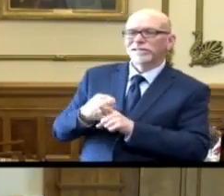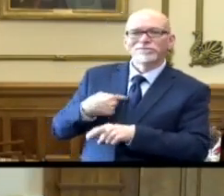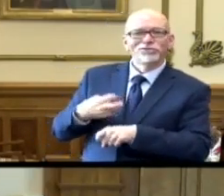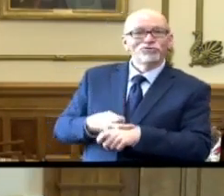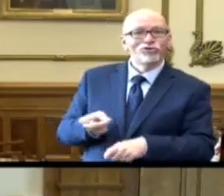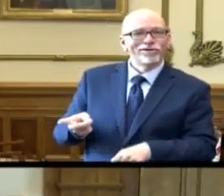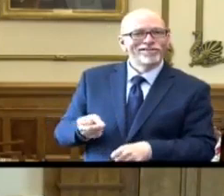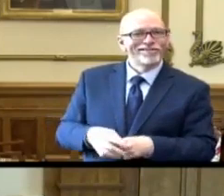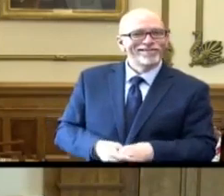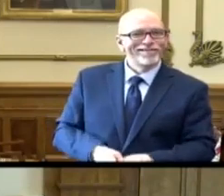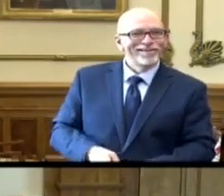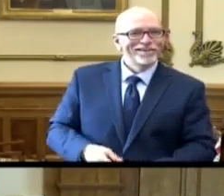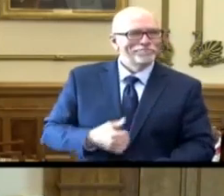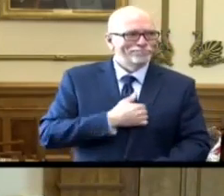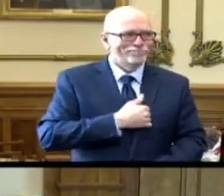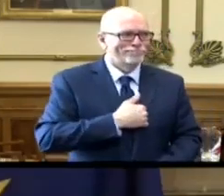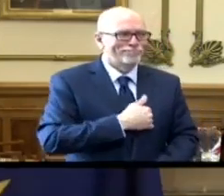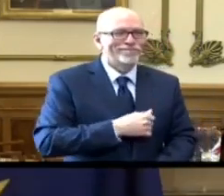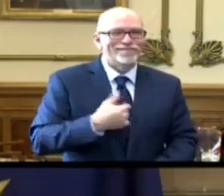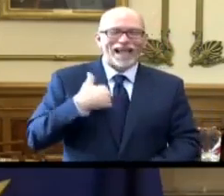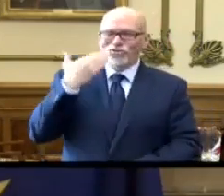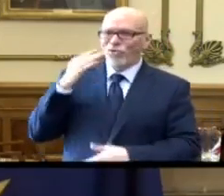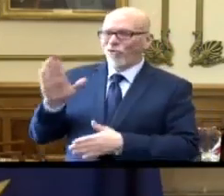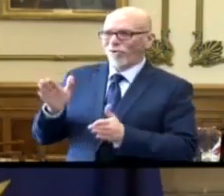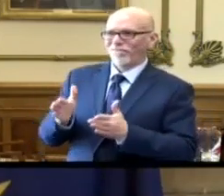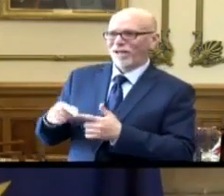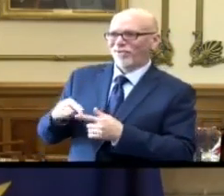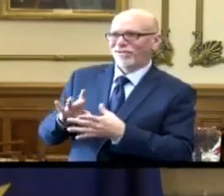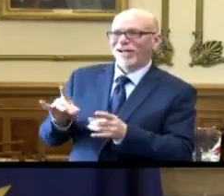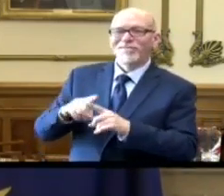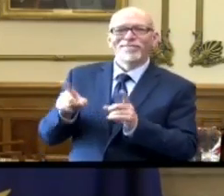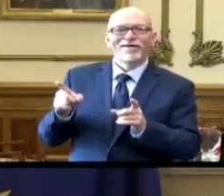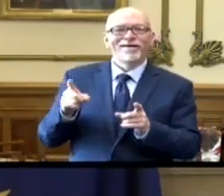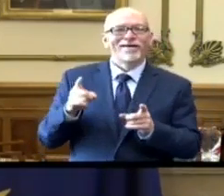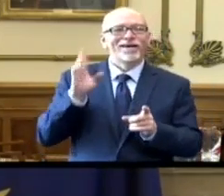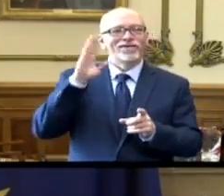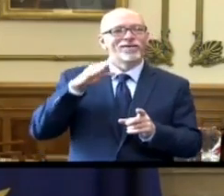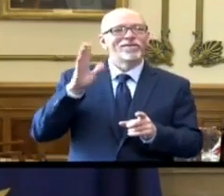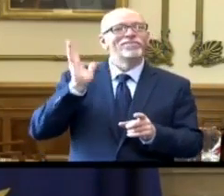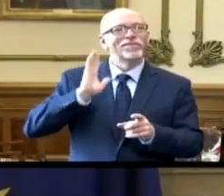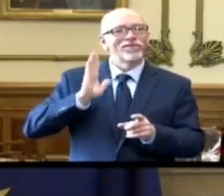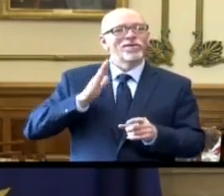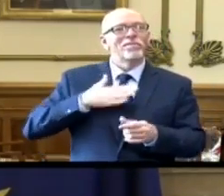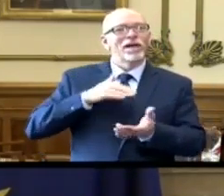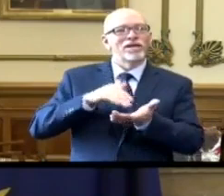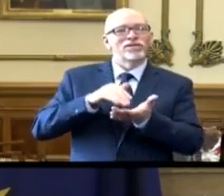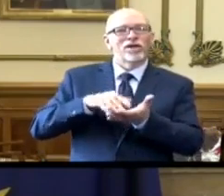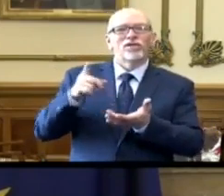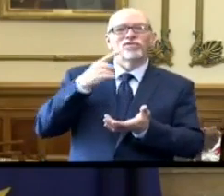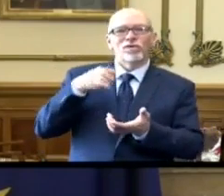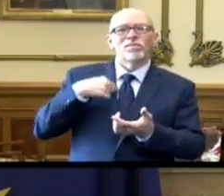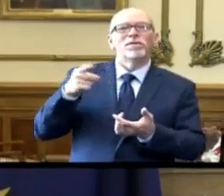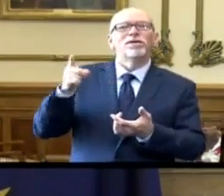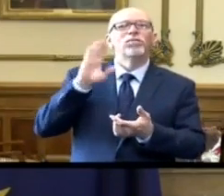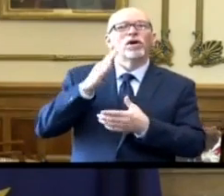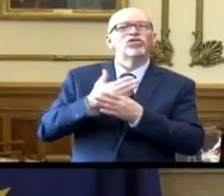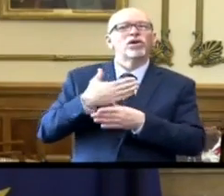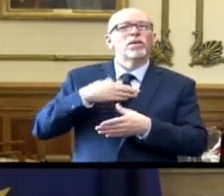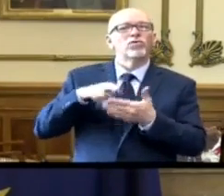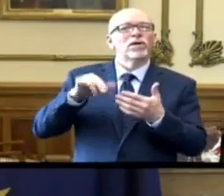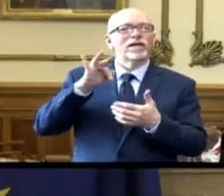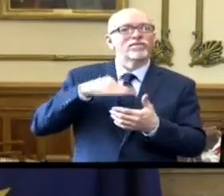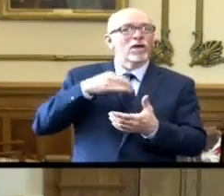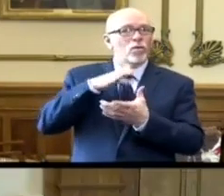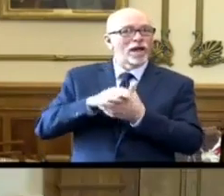sir. I knew what you were going to say. I will say it at one point in my life, my doctor said he would share my results